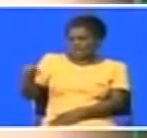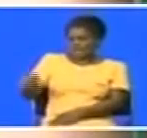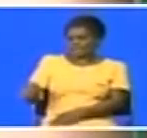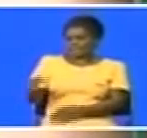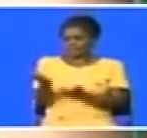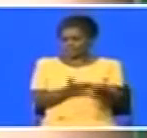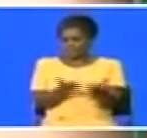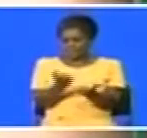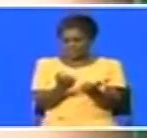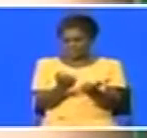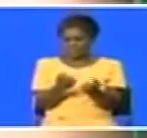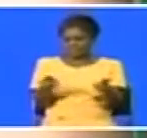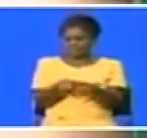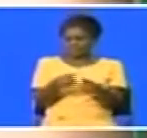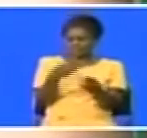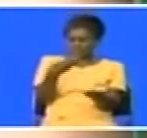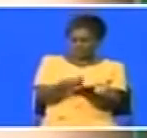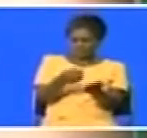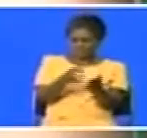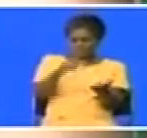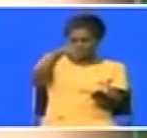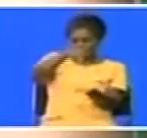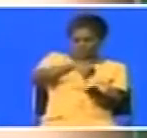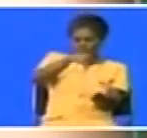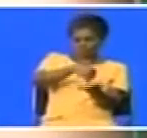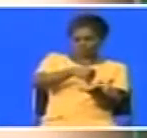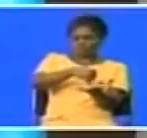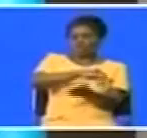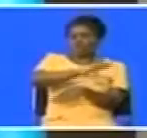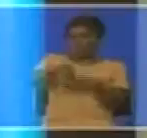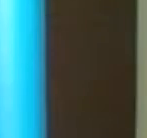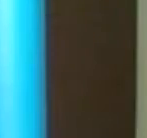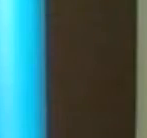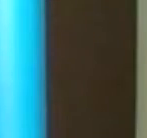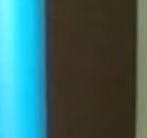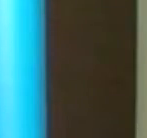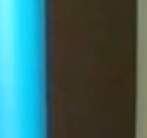and promote financial inclusion and inclusive